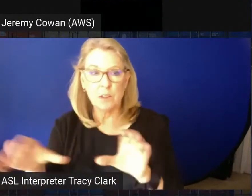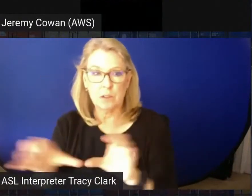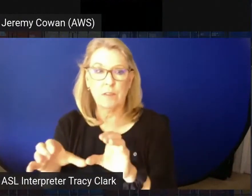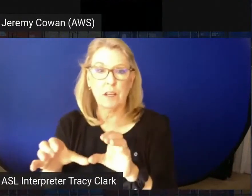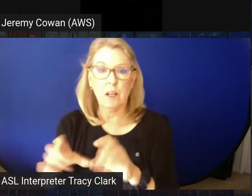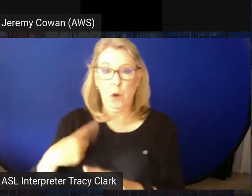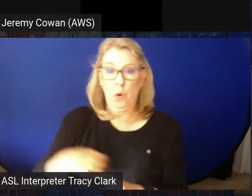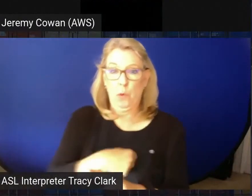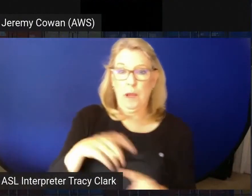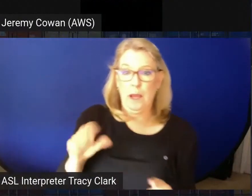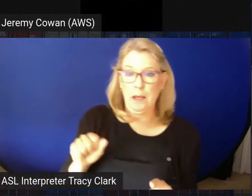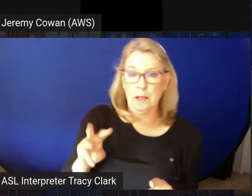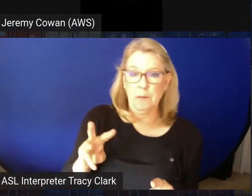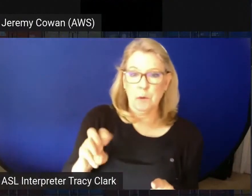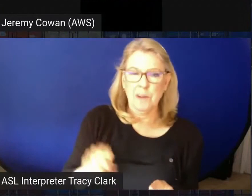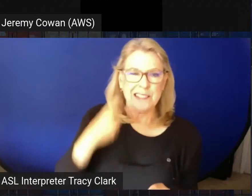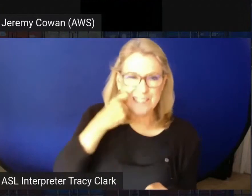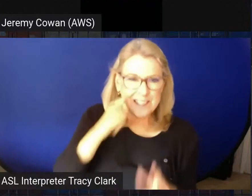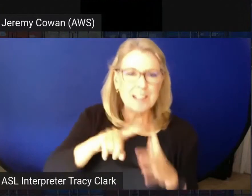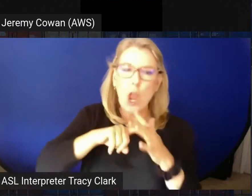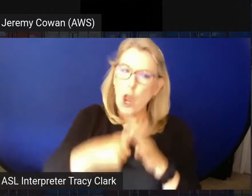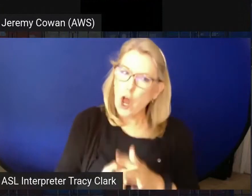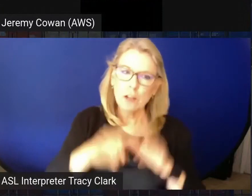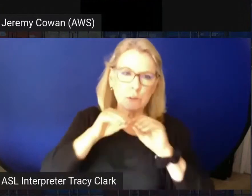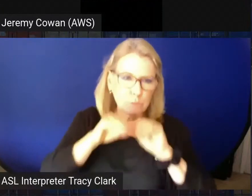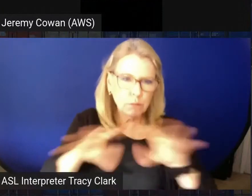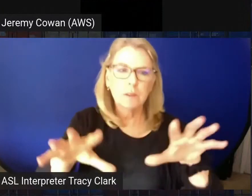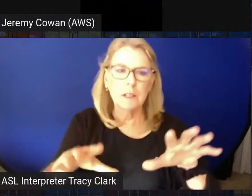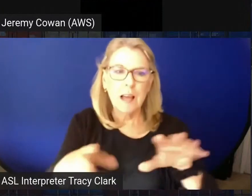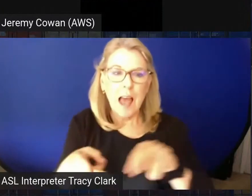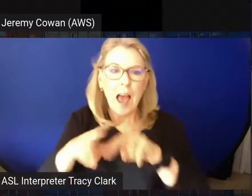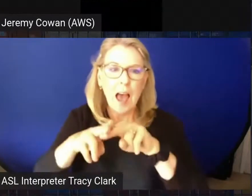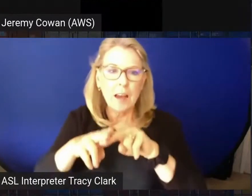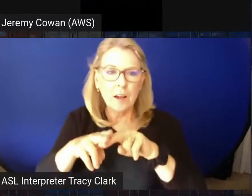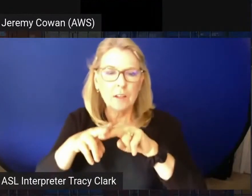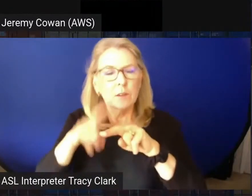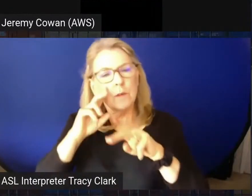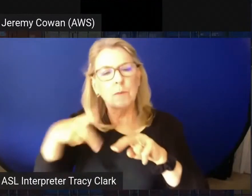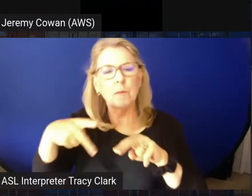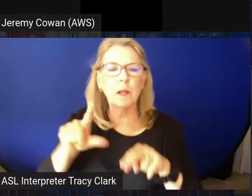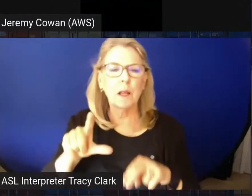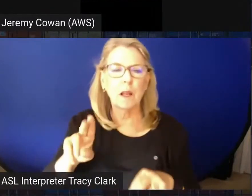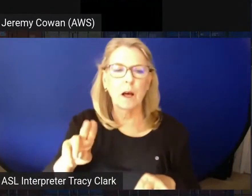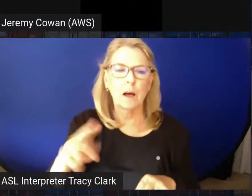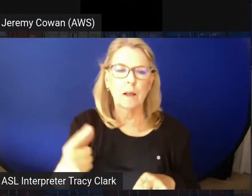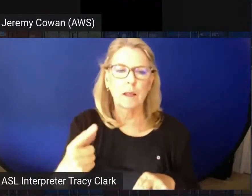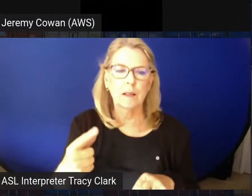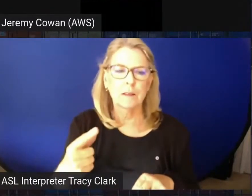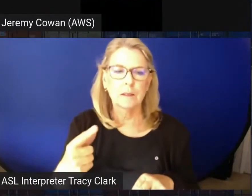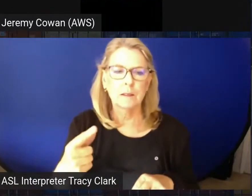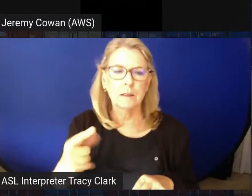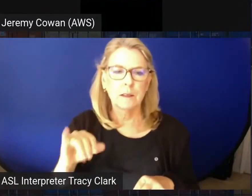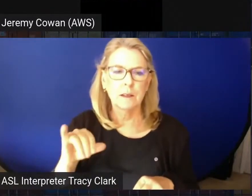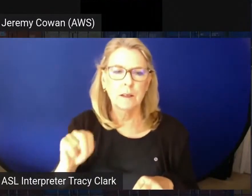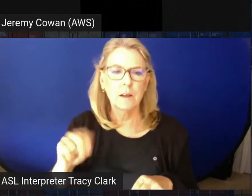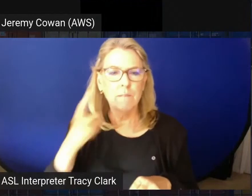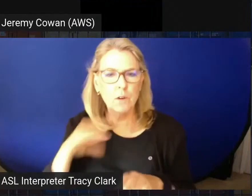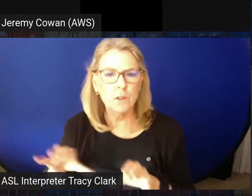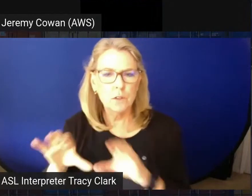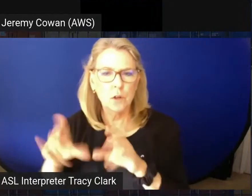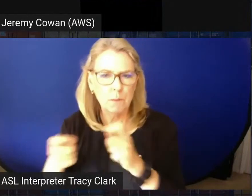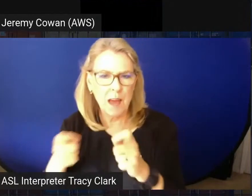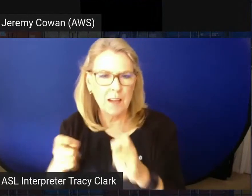a add-on to or a plugin for the Cert Manager project. It's another CNCF project